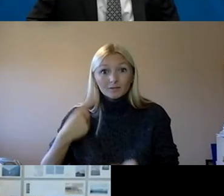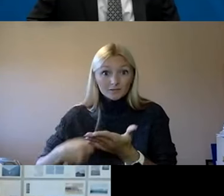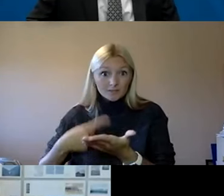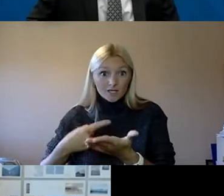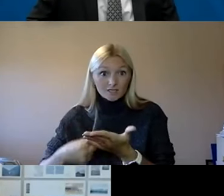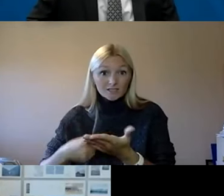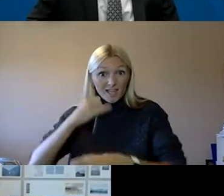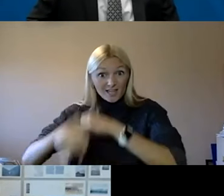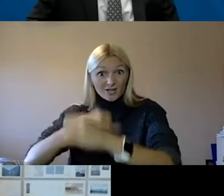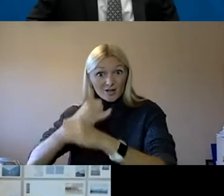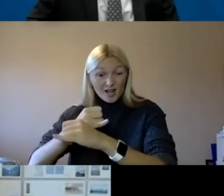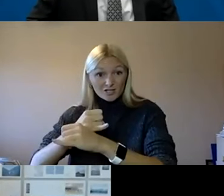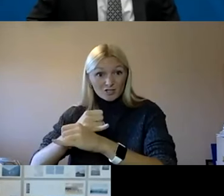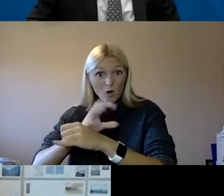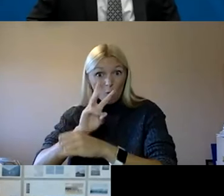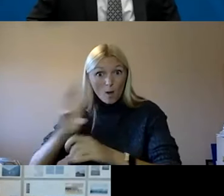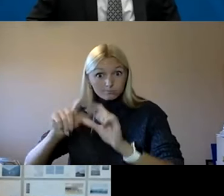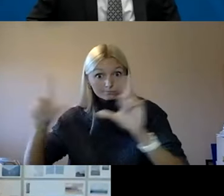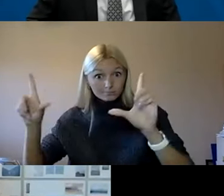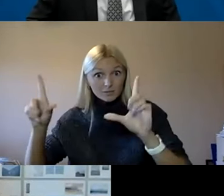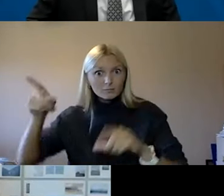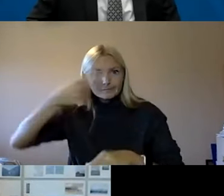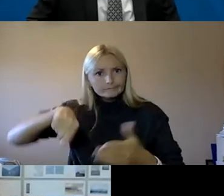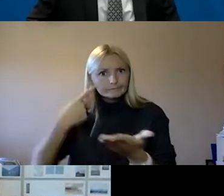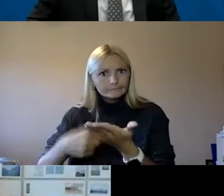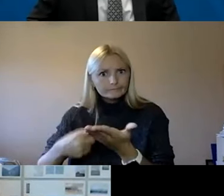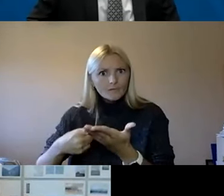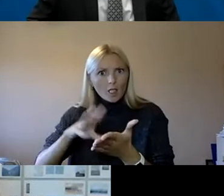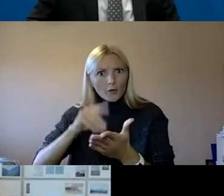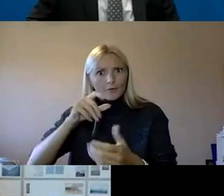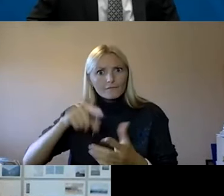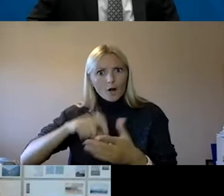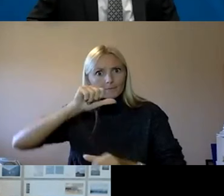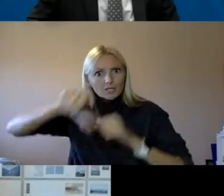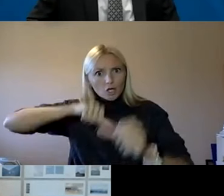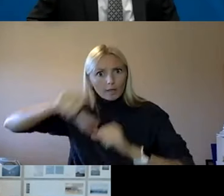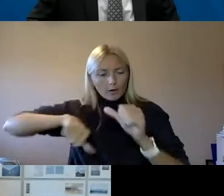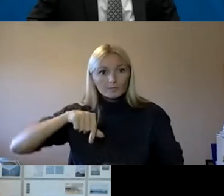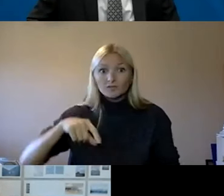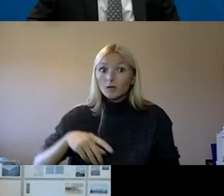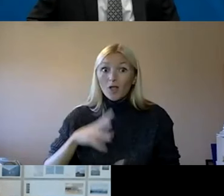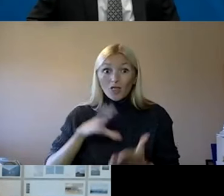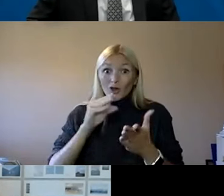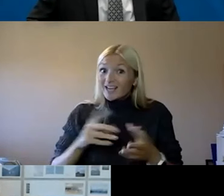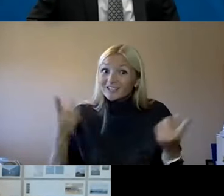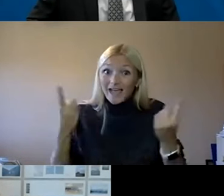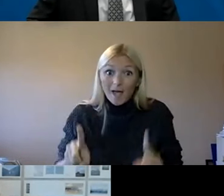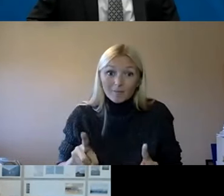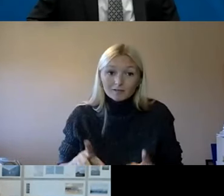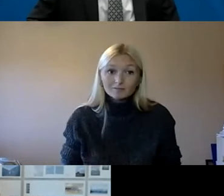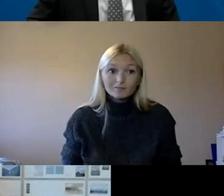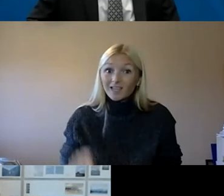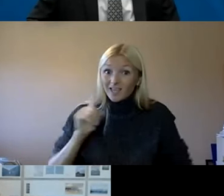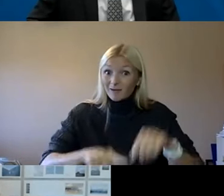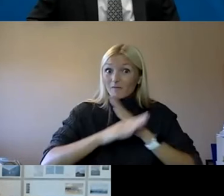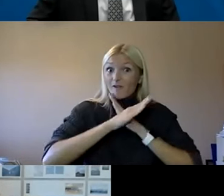know, international forum. We just got together to talk, right? And learn from each other. So this is going to happen now. So it's an opportunity